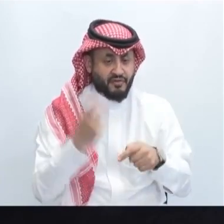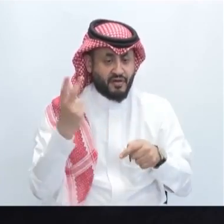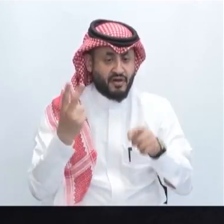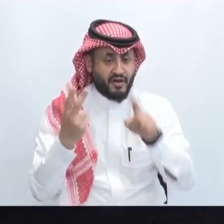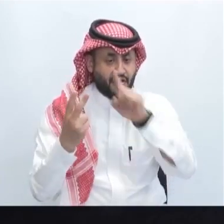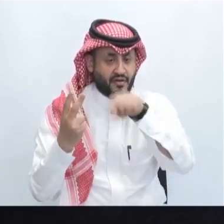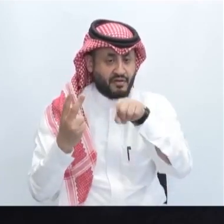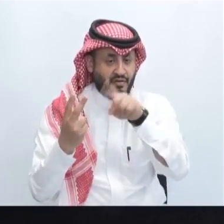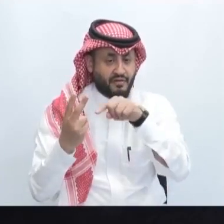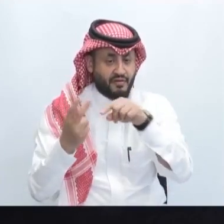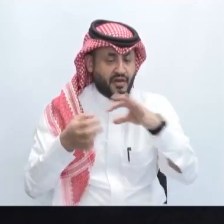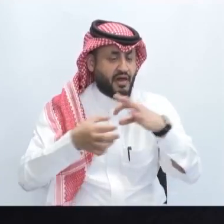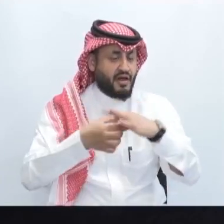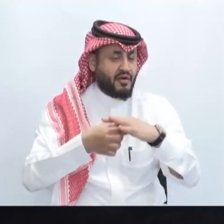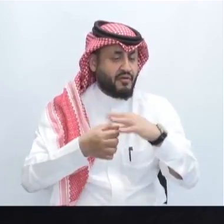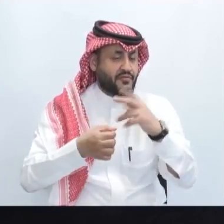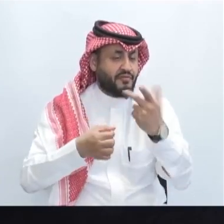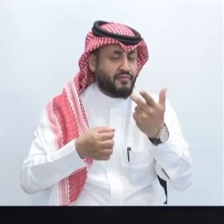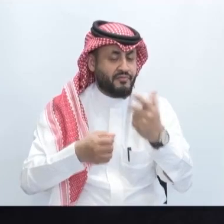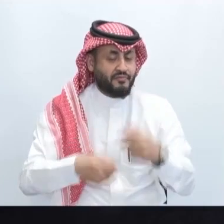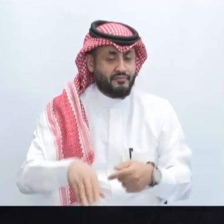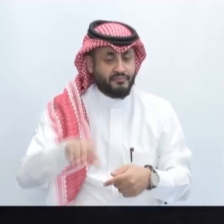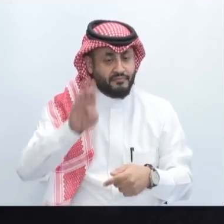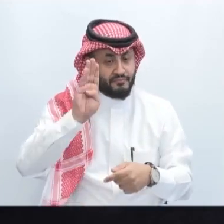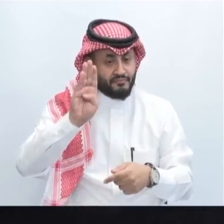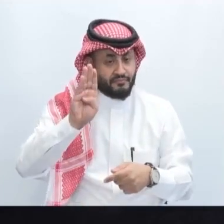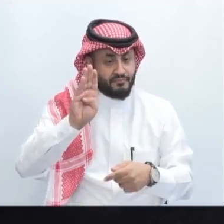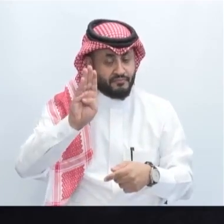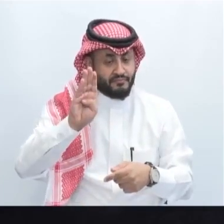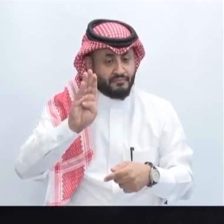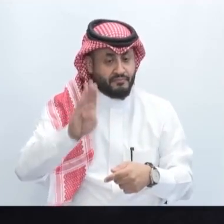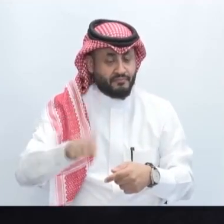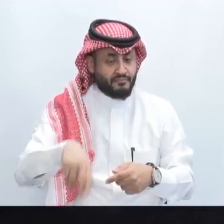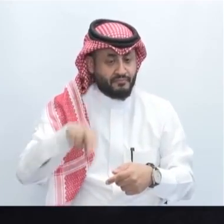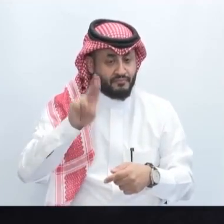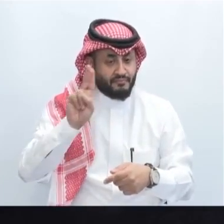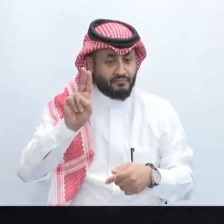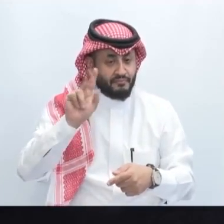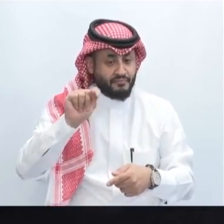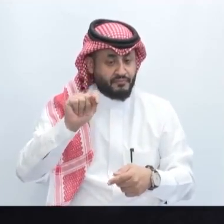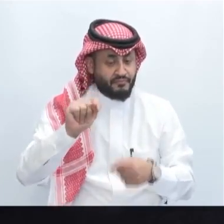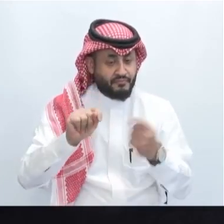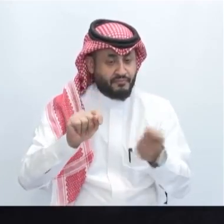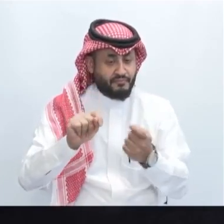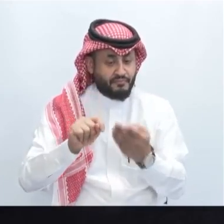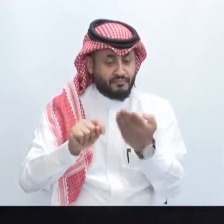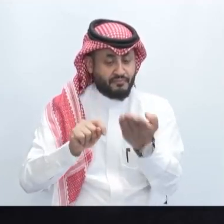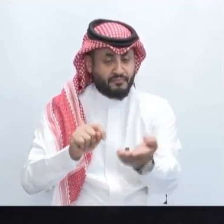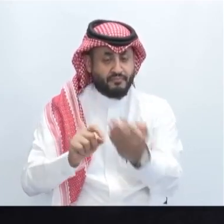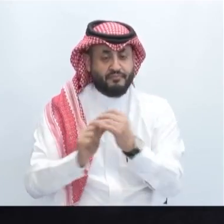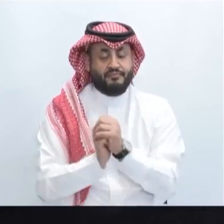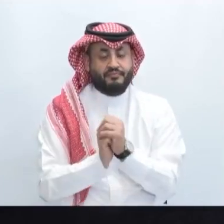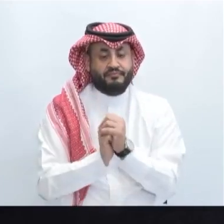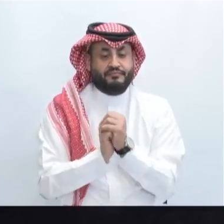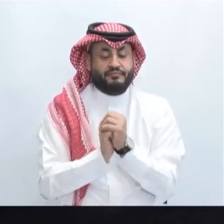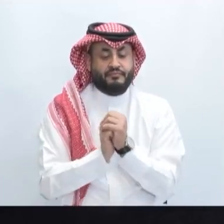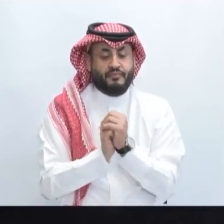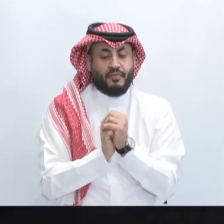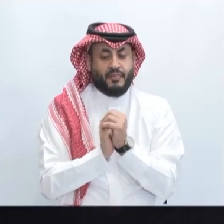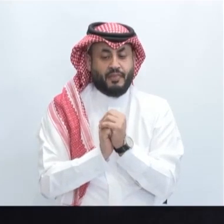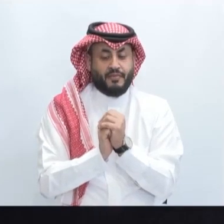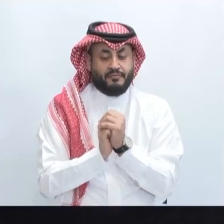have something, but when we don't have the other thing, here in this case, we use the word